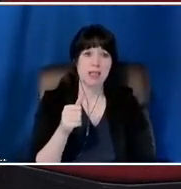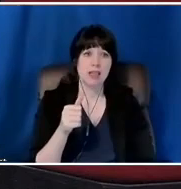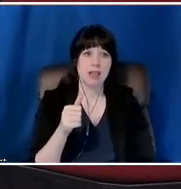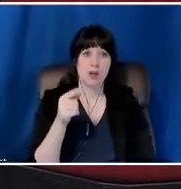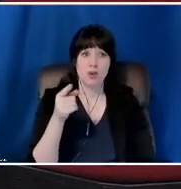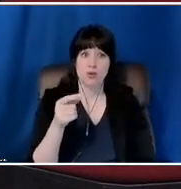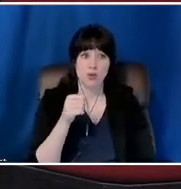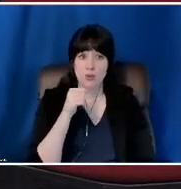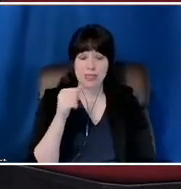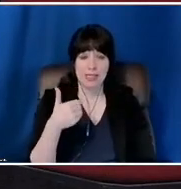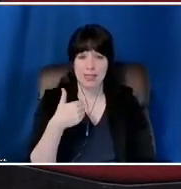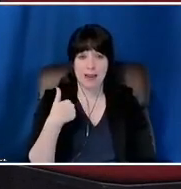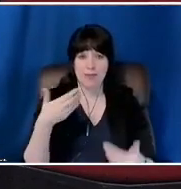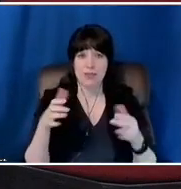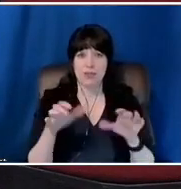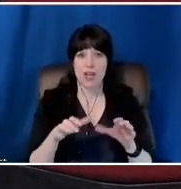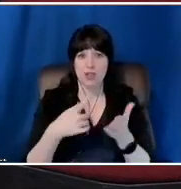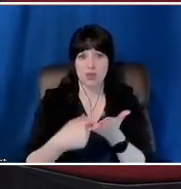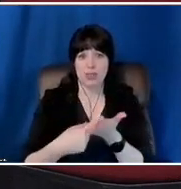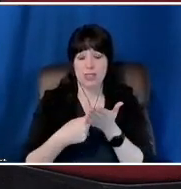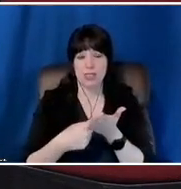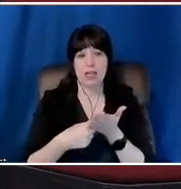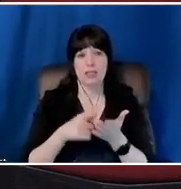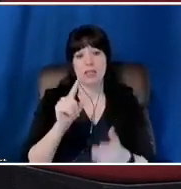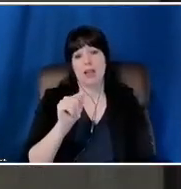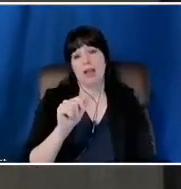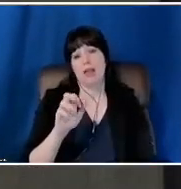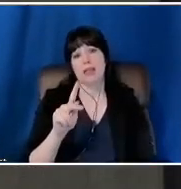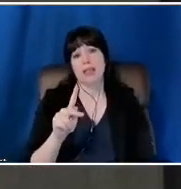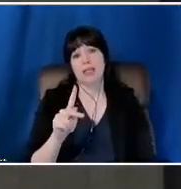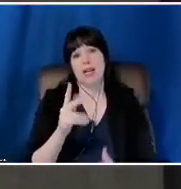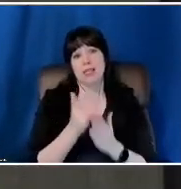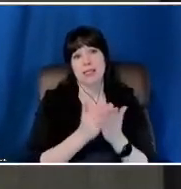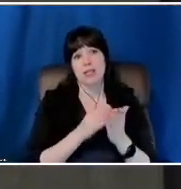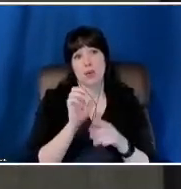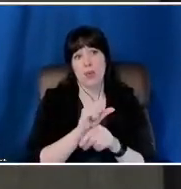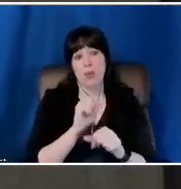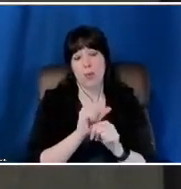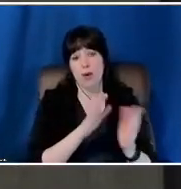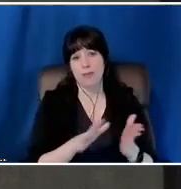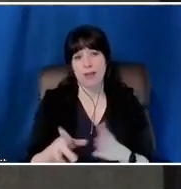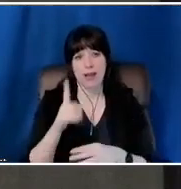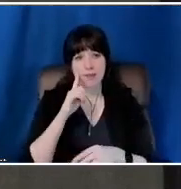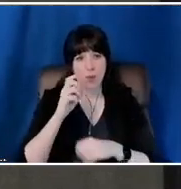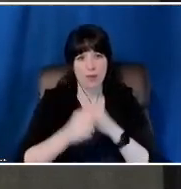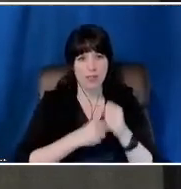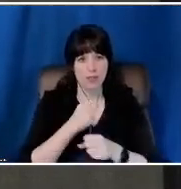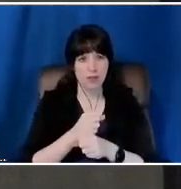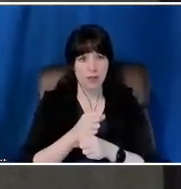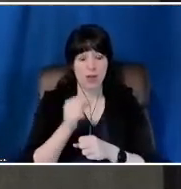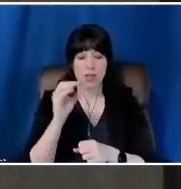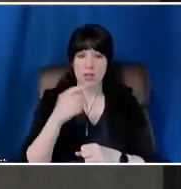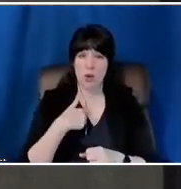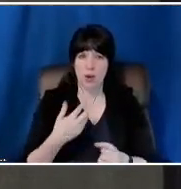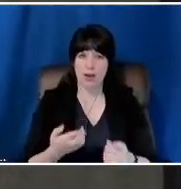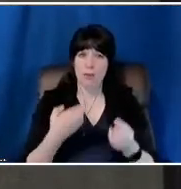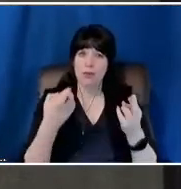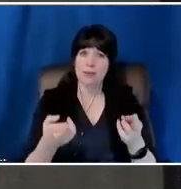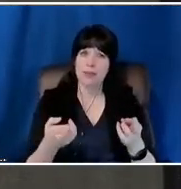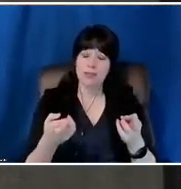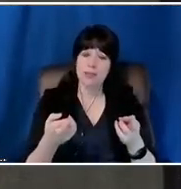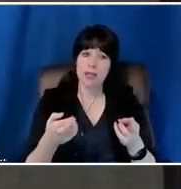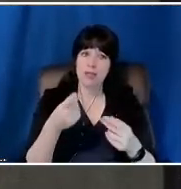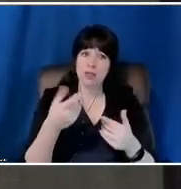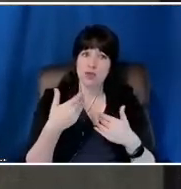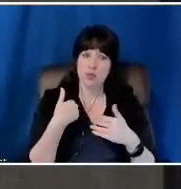You didn't get even a chance to discuss the task list, the work plan for the year. And so I recommend that you have